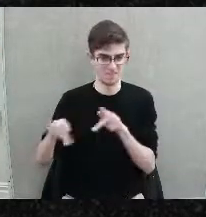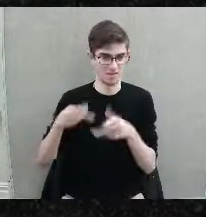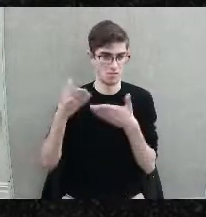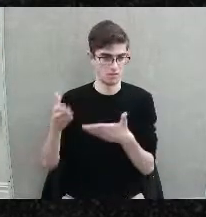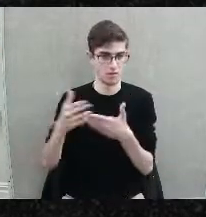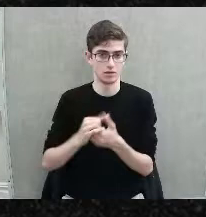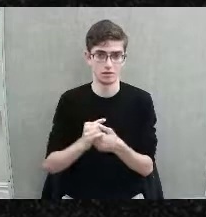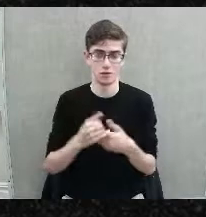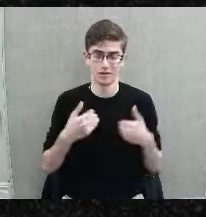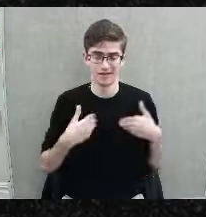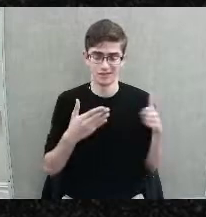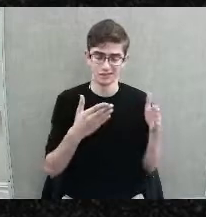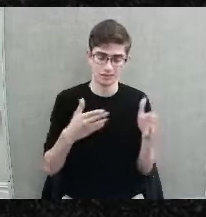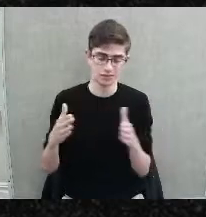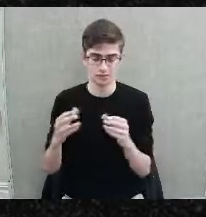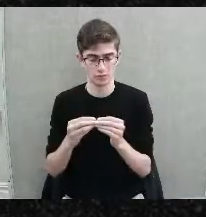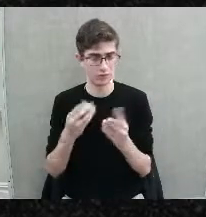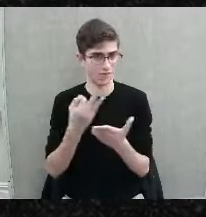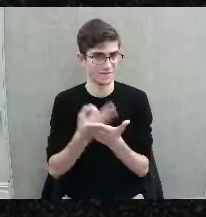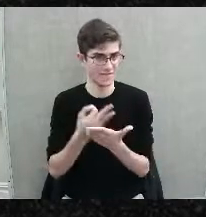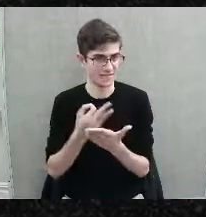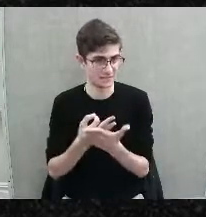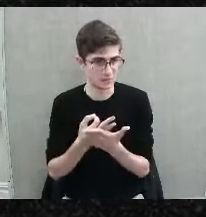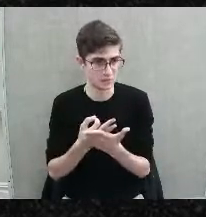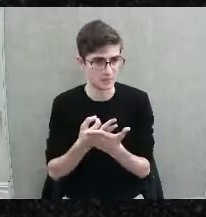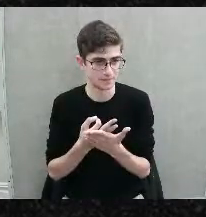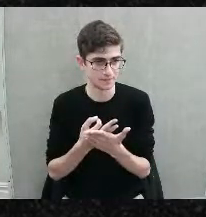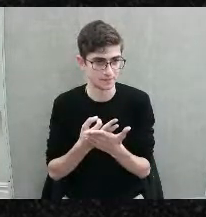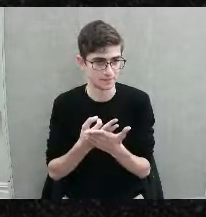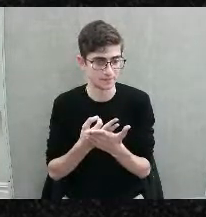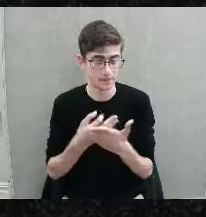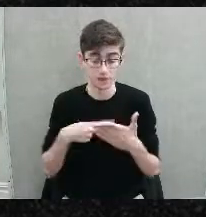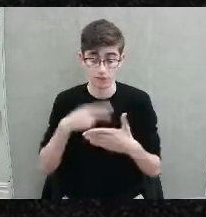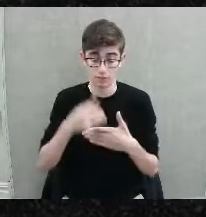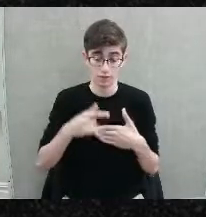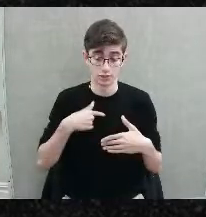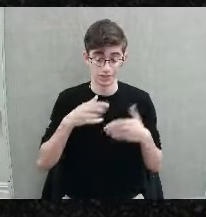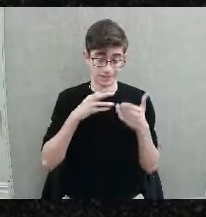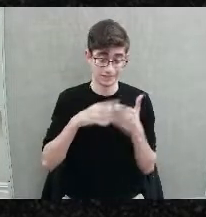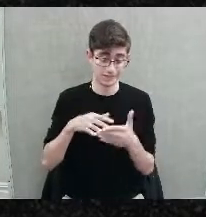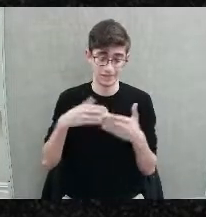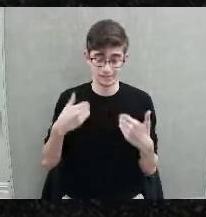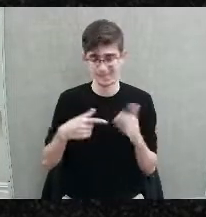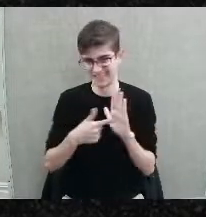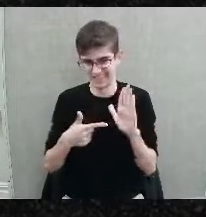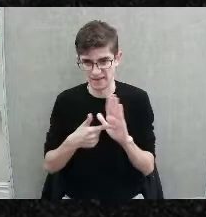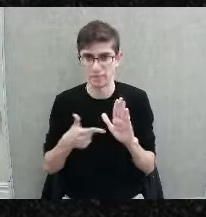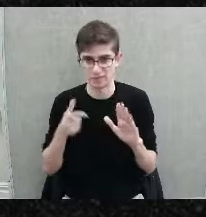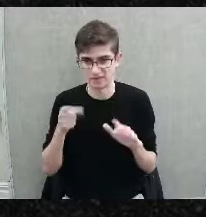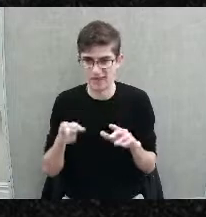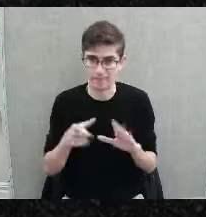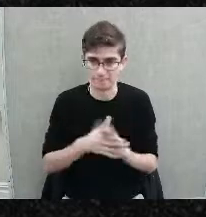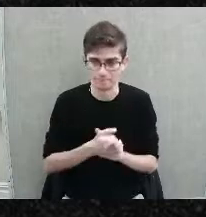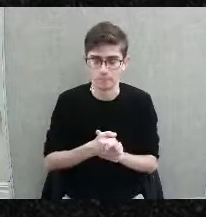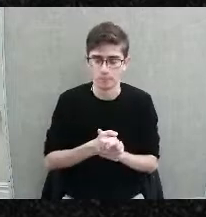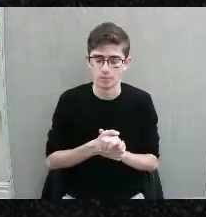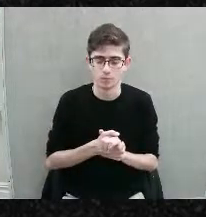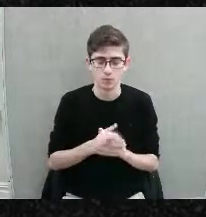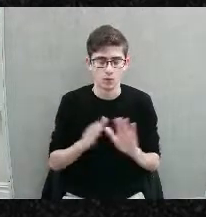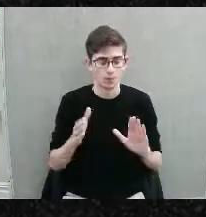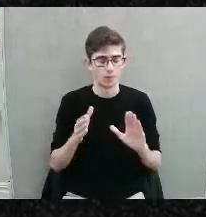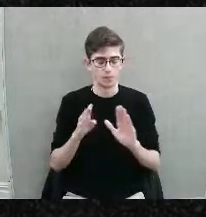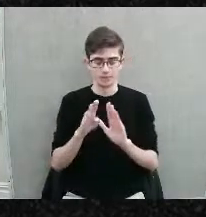shift toward financialization, of which the project I study is an example. I give you that backstory to say